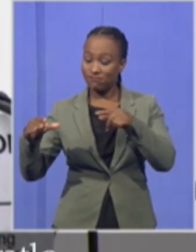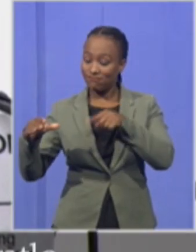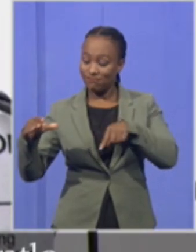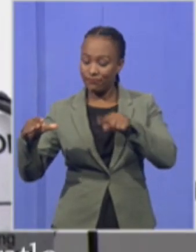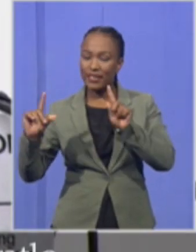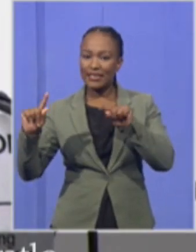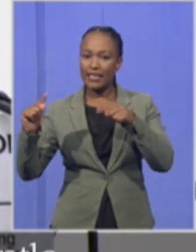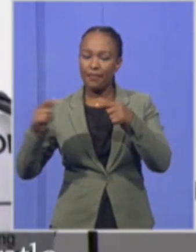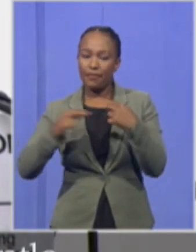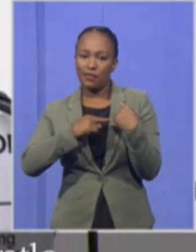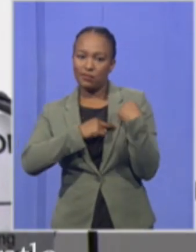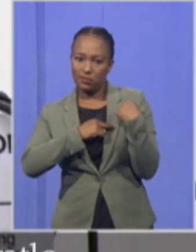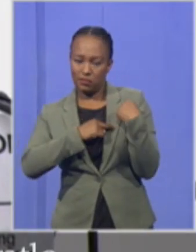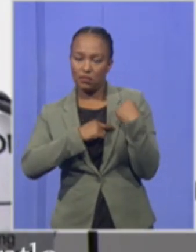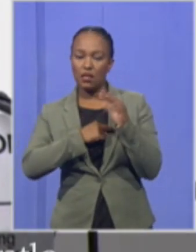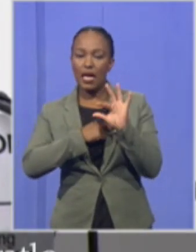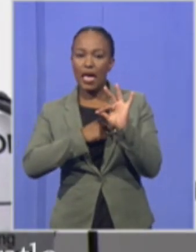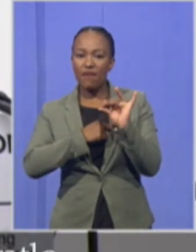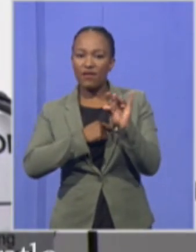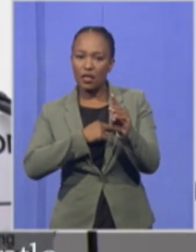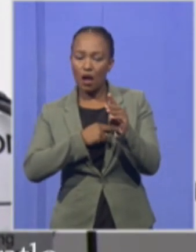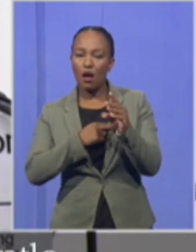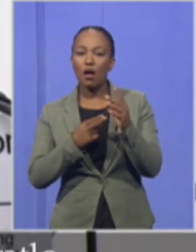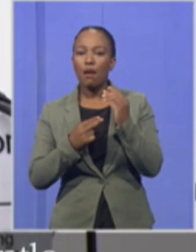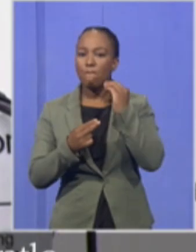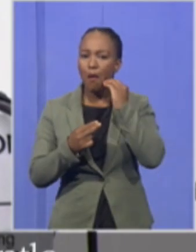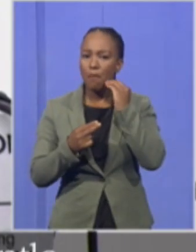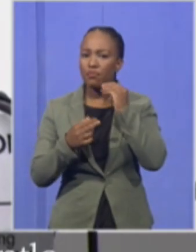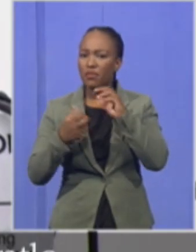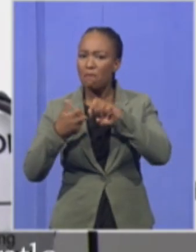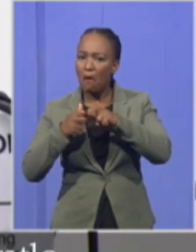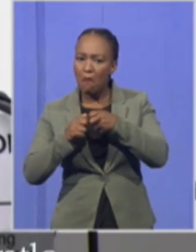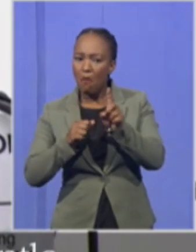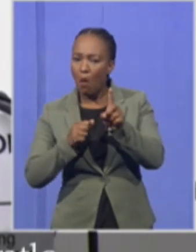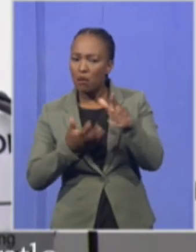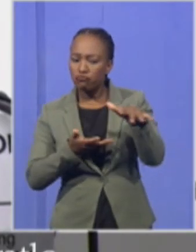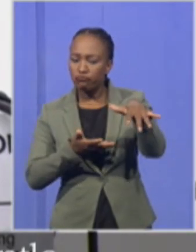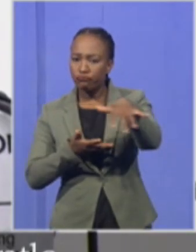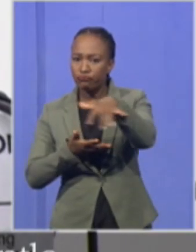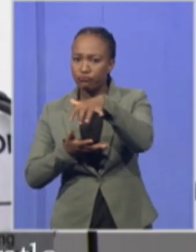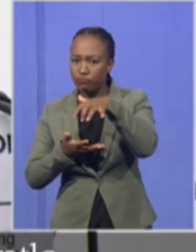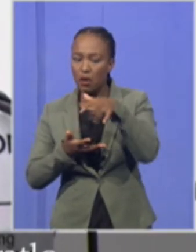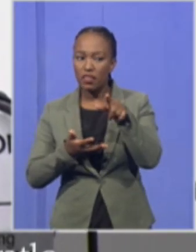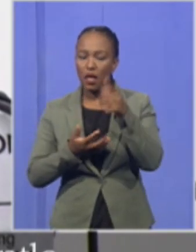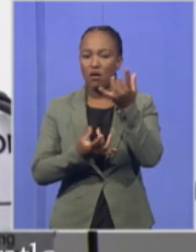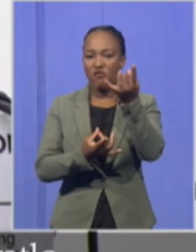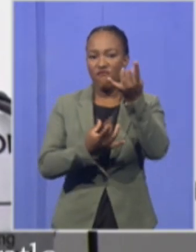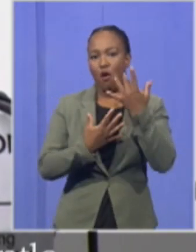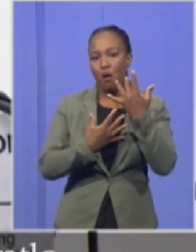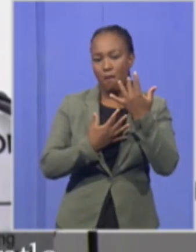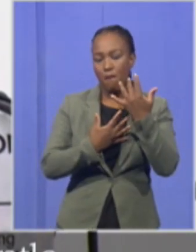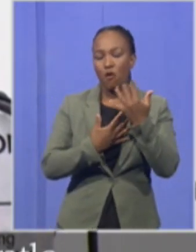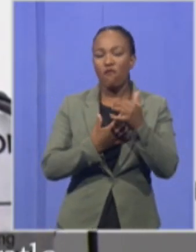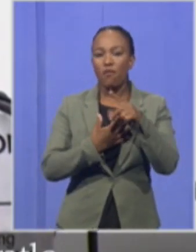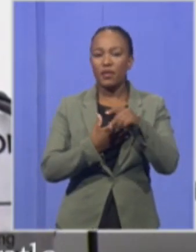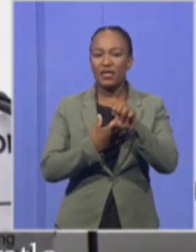every day and keep us abreast on the developments that are taking place in our PSET